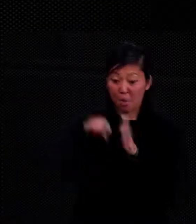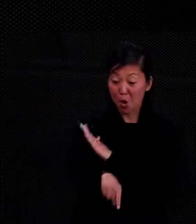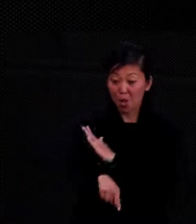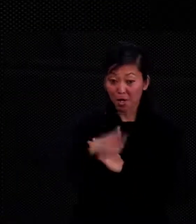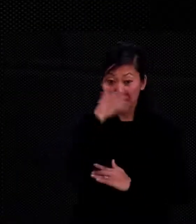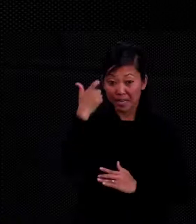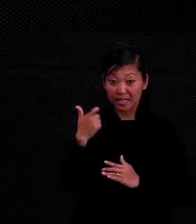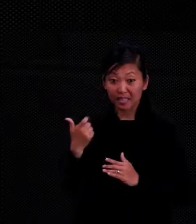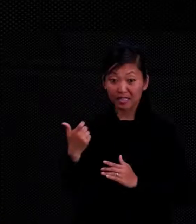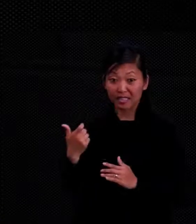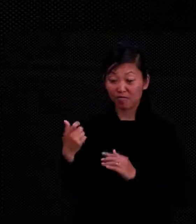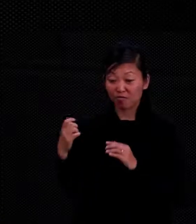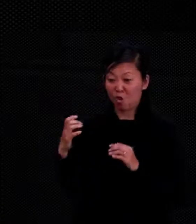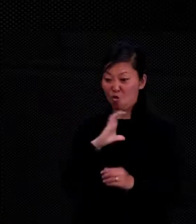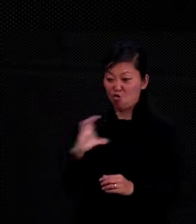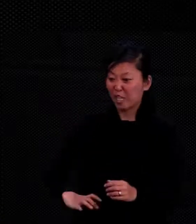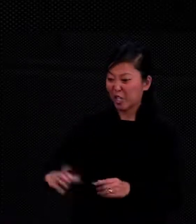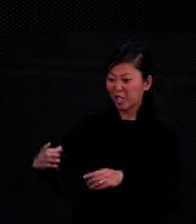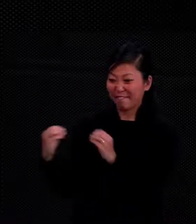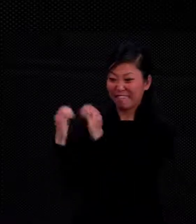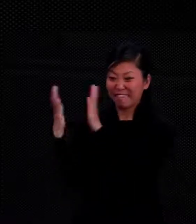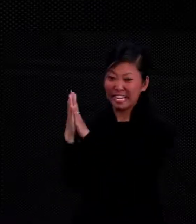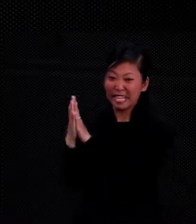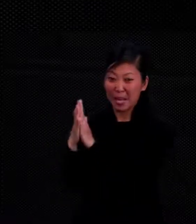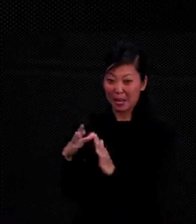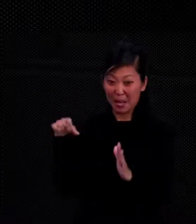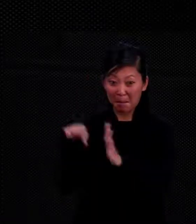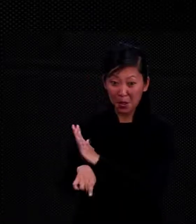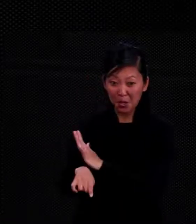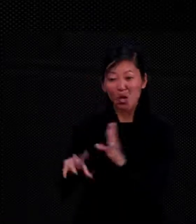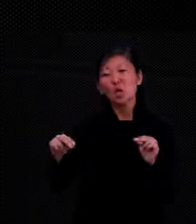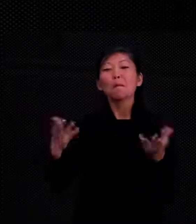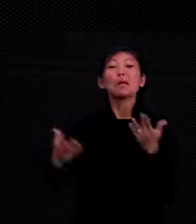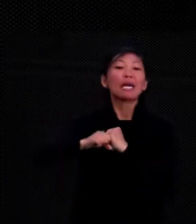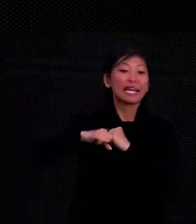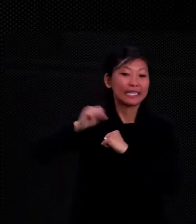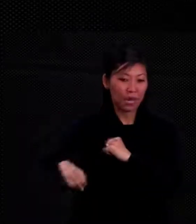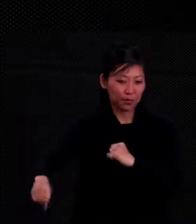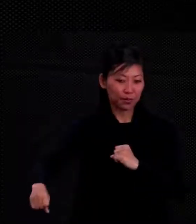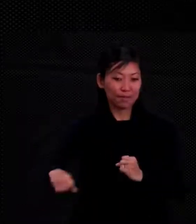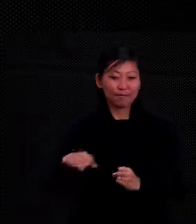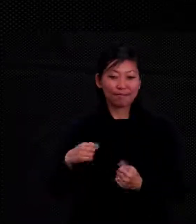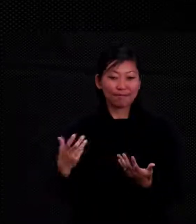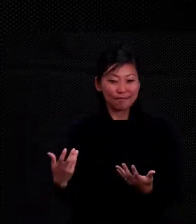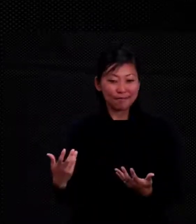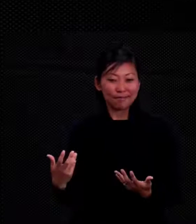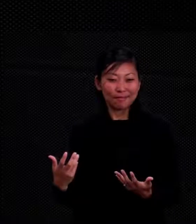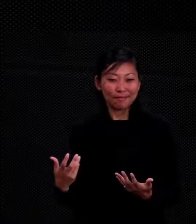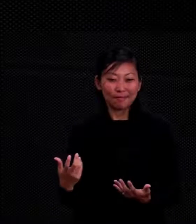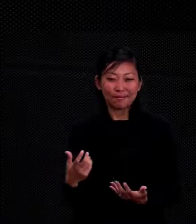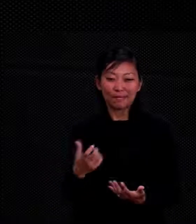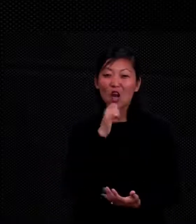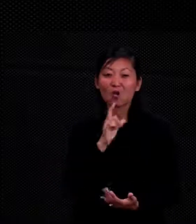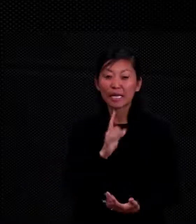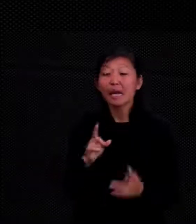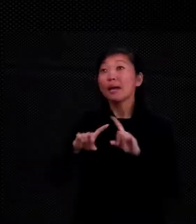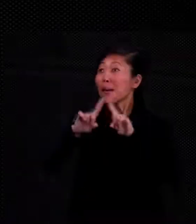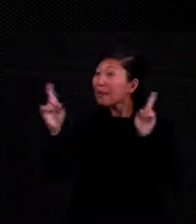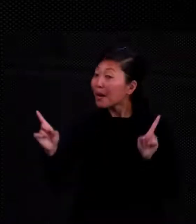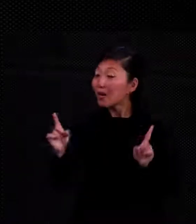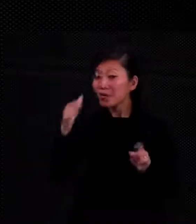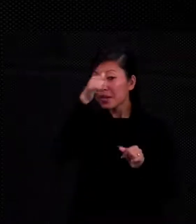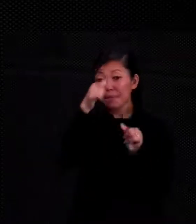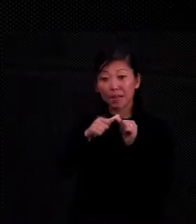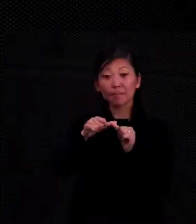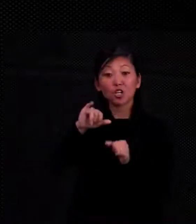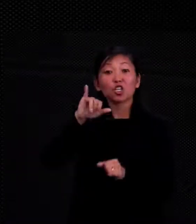taking place between Christians. Most scholars think that. But as Jesus, James's older brother, told us in the Sermon on the Mount,